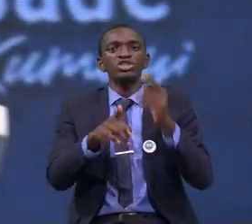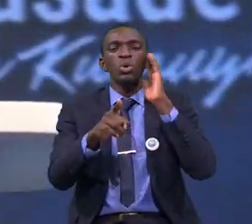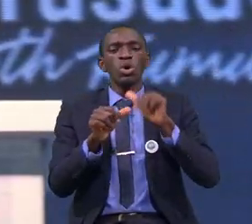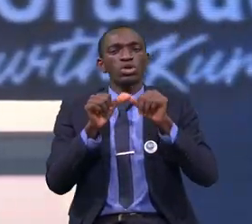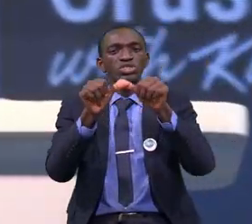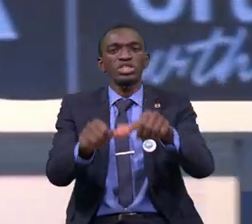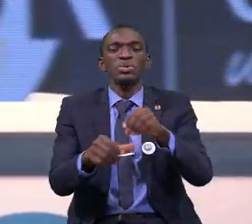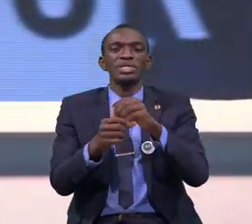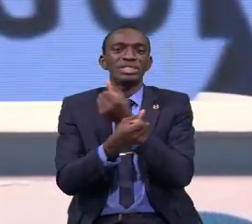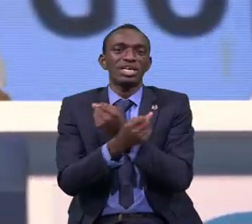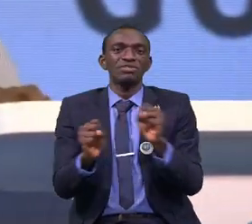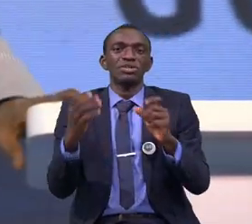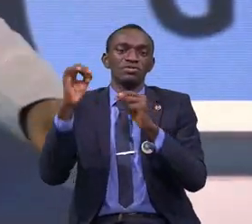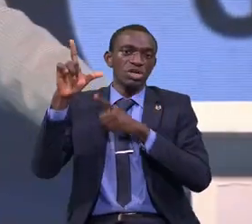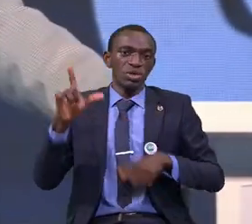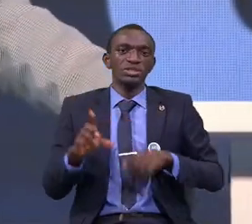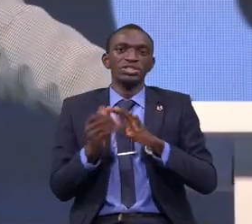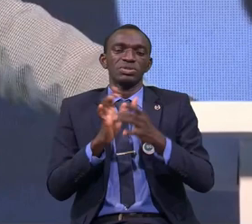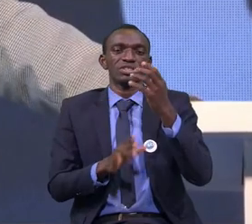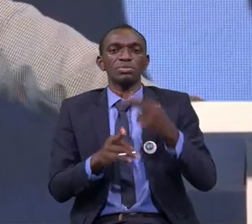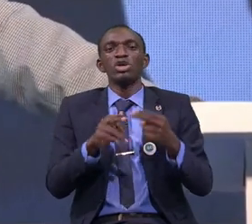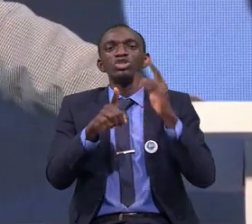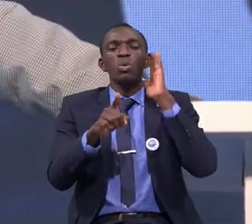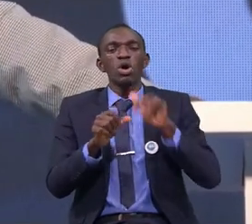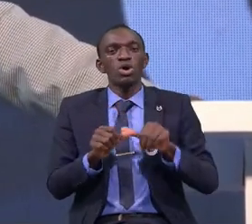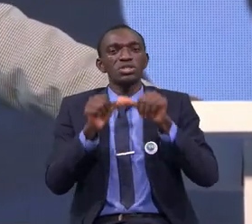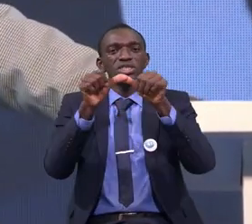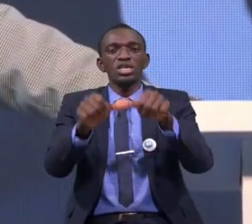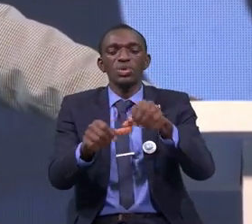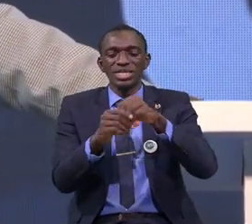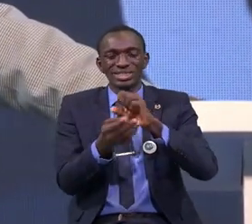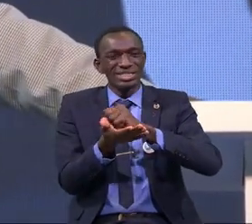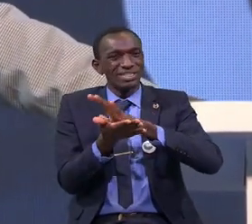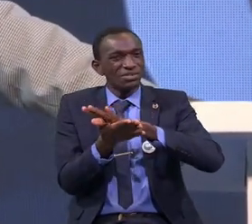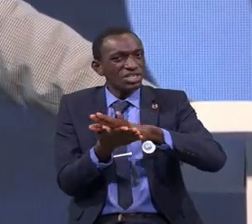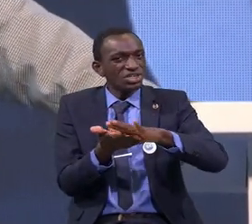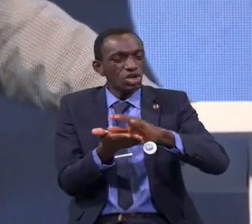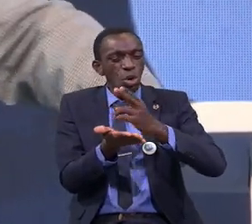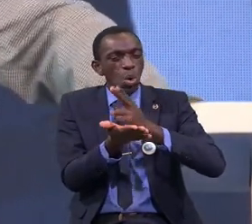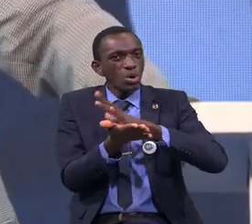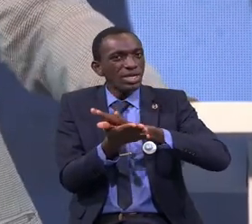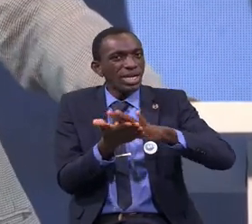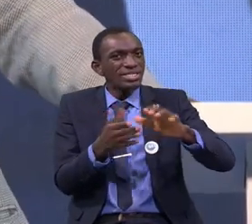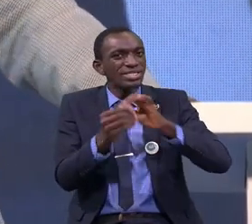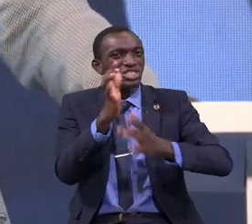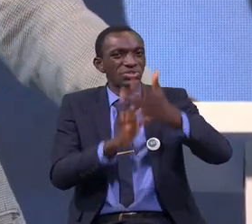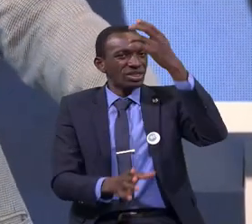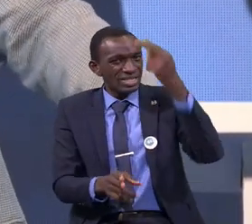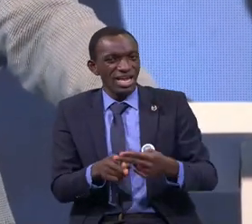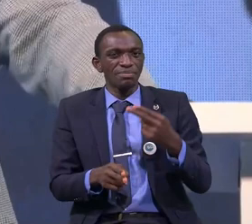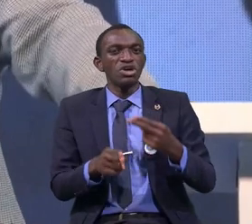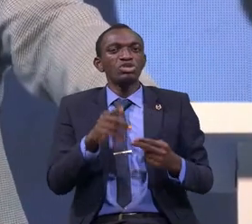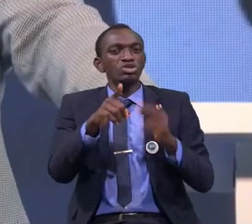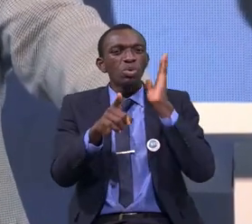Lord. You'll continue sanctification, holiness. You'll continue the